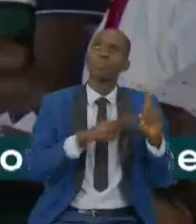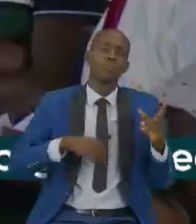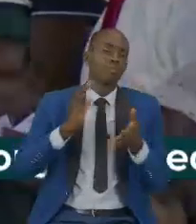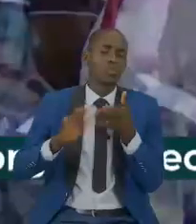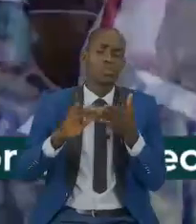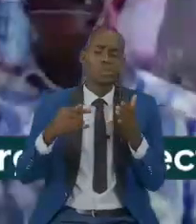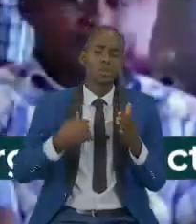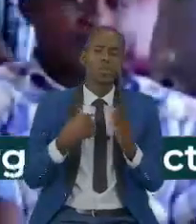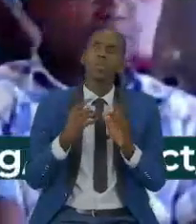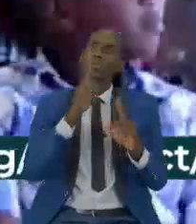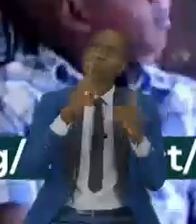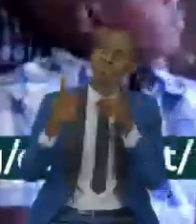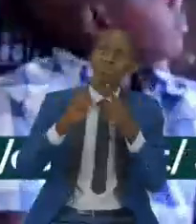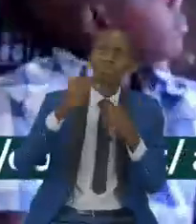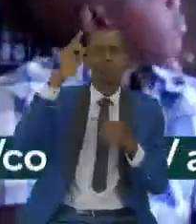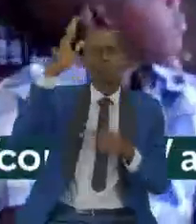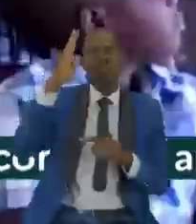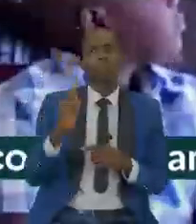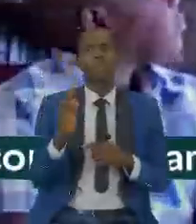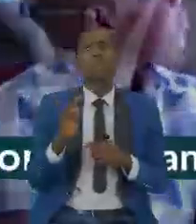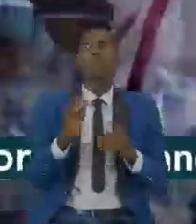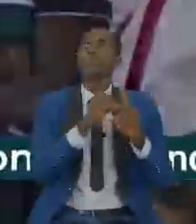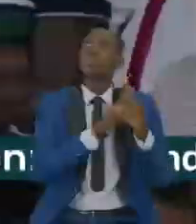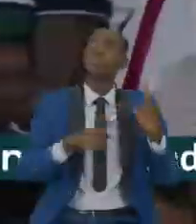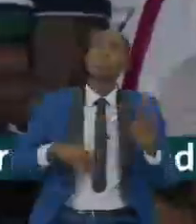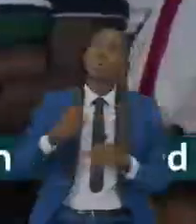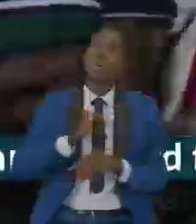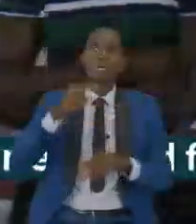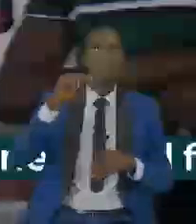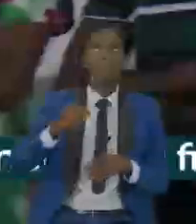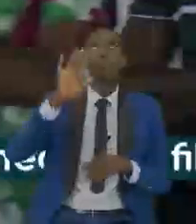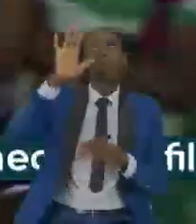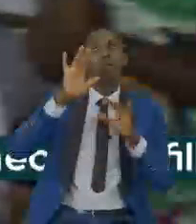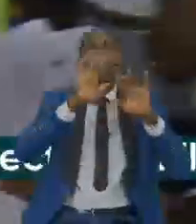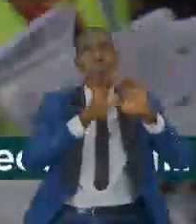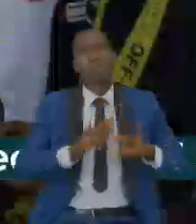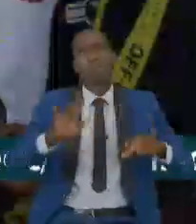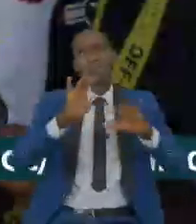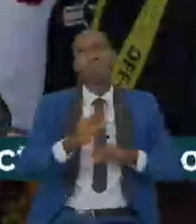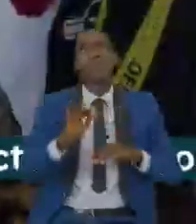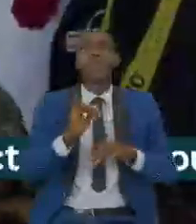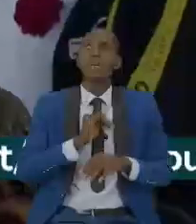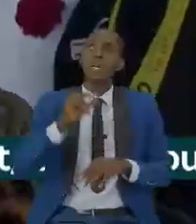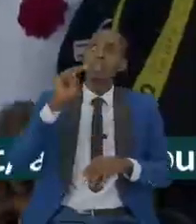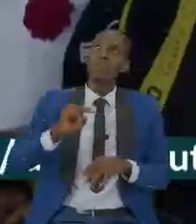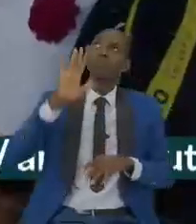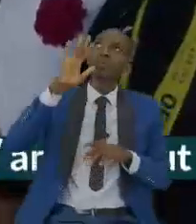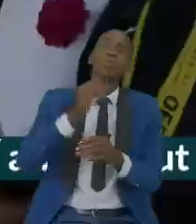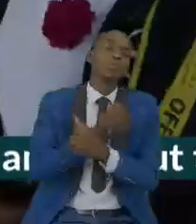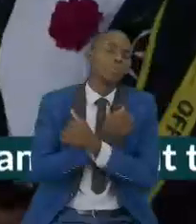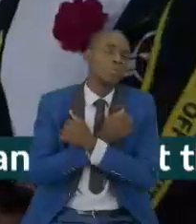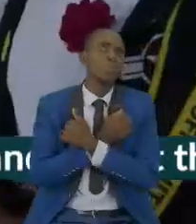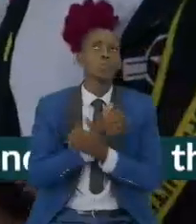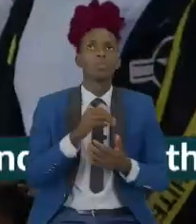Lord. And count on the mercy of God, and count on the love of God, and count on